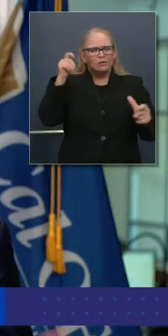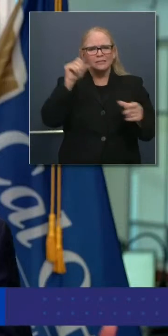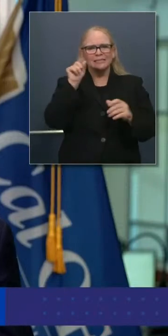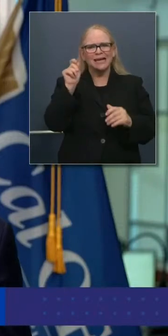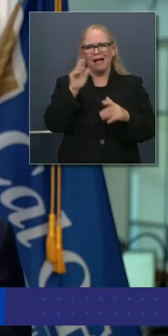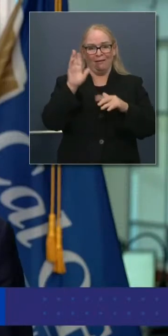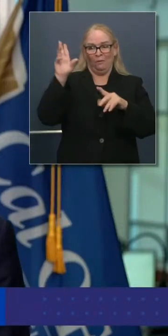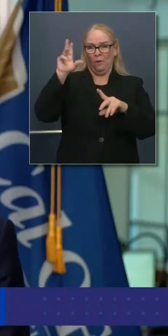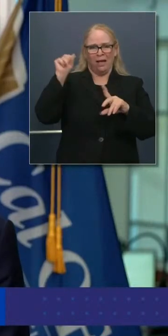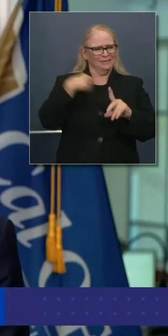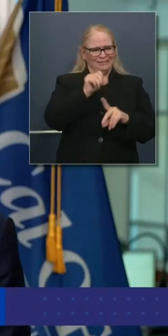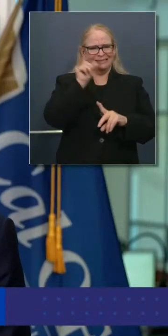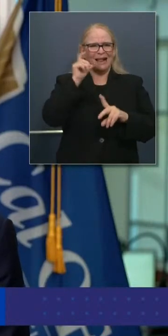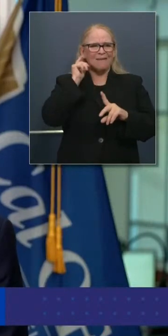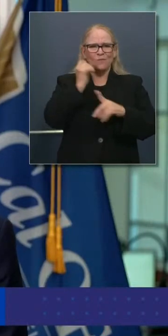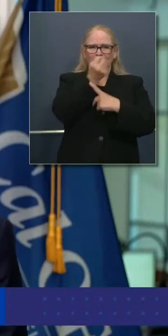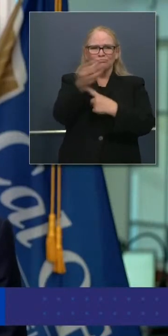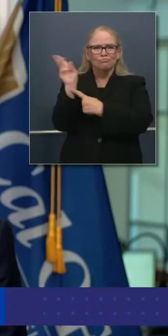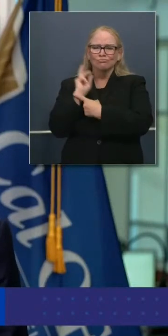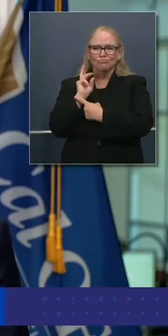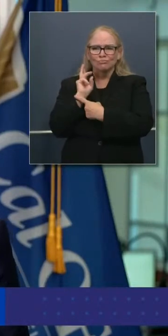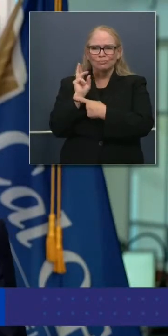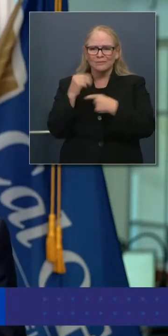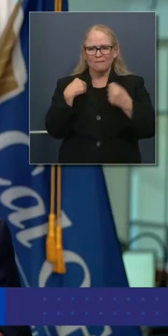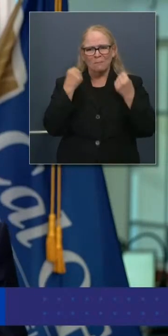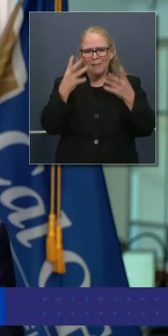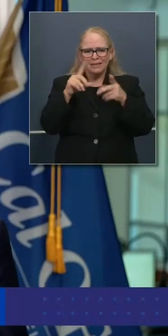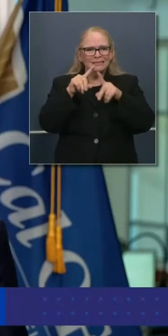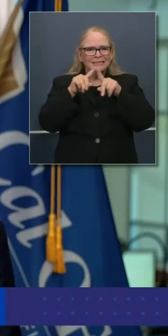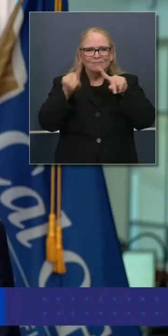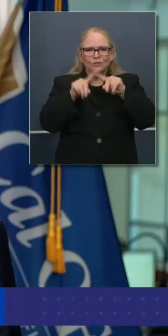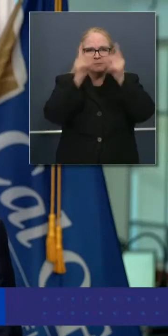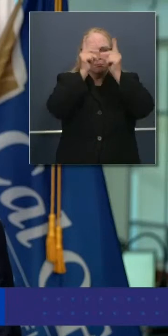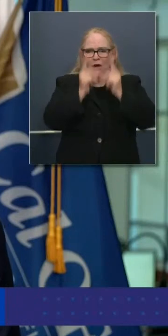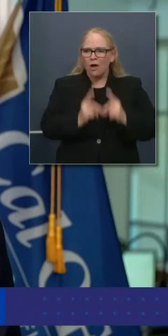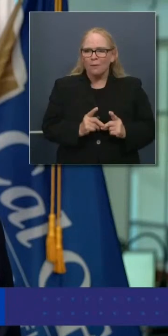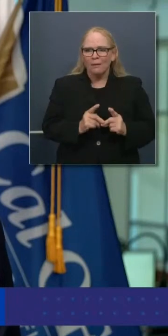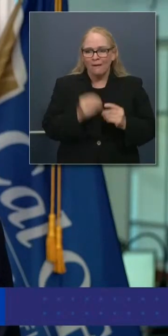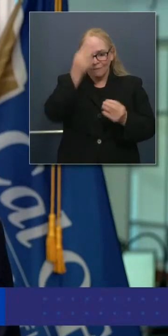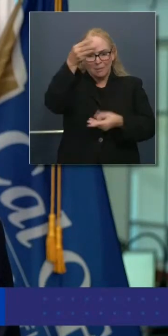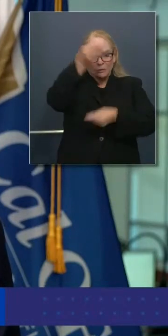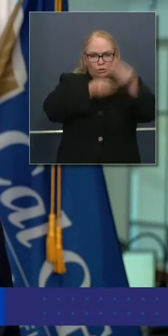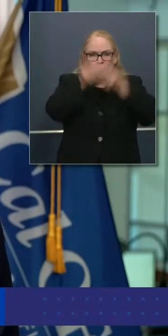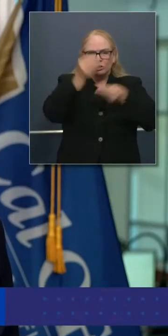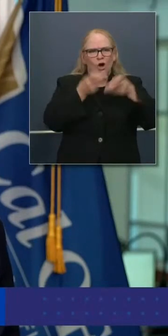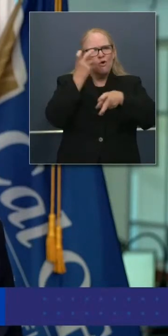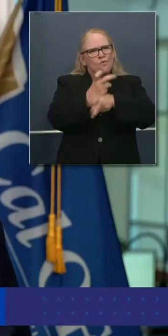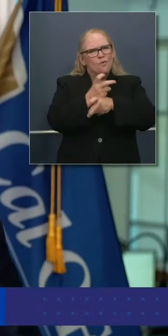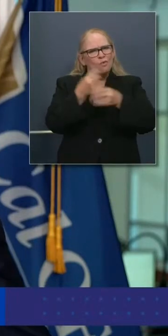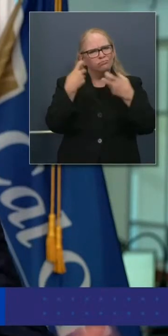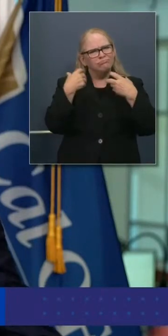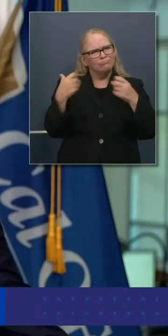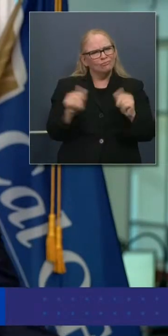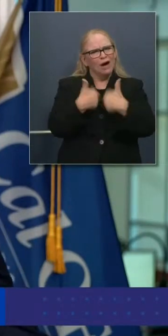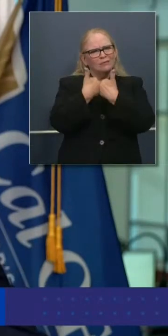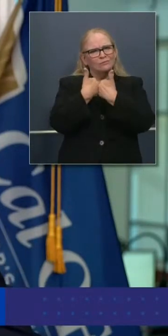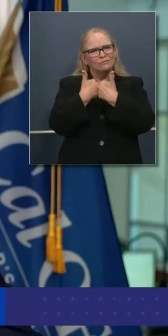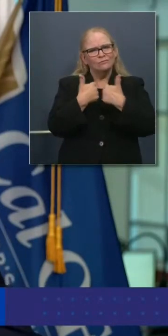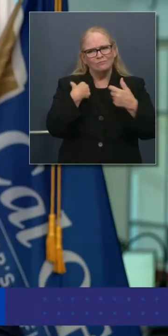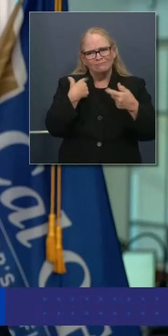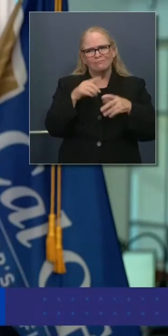A lot of moving parts. On any given day, there's a lot of information that comes in that I assure you should